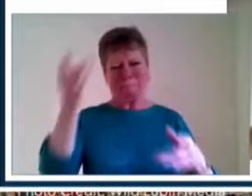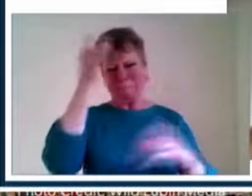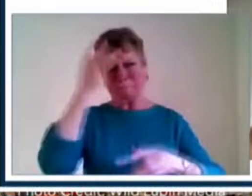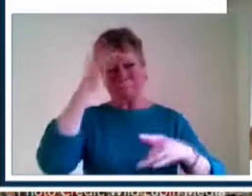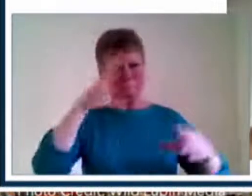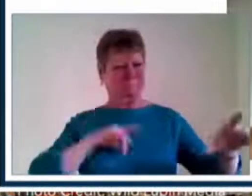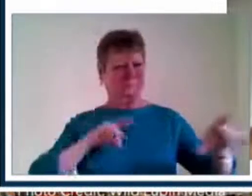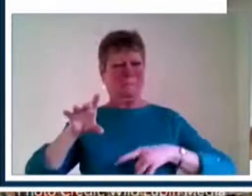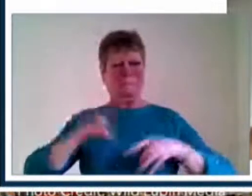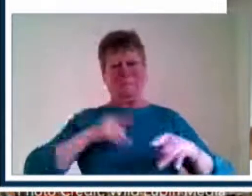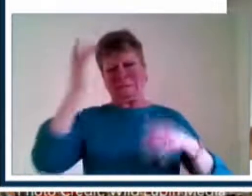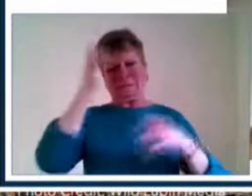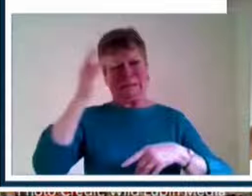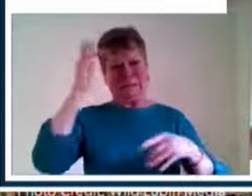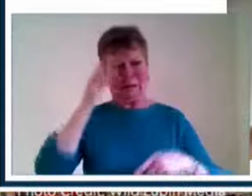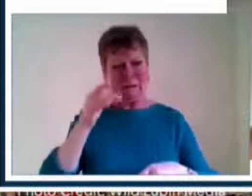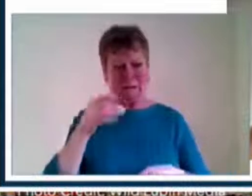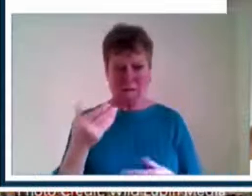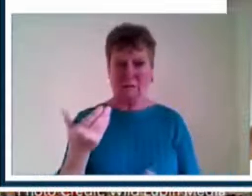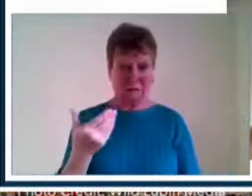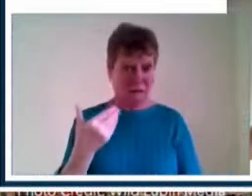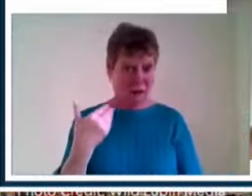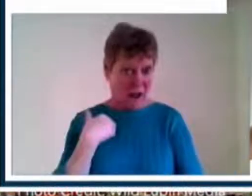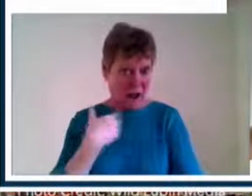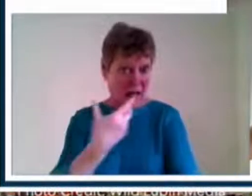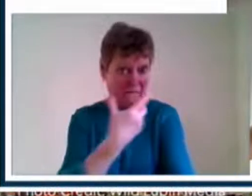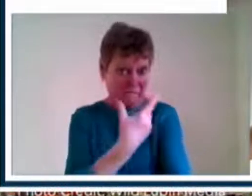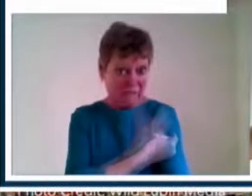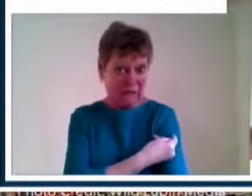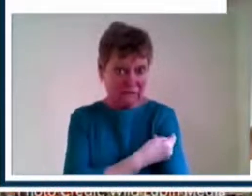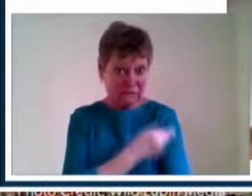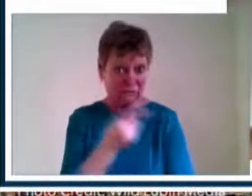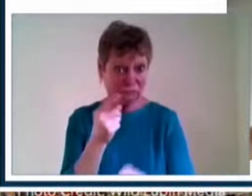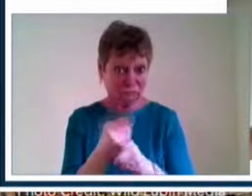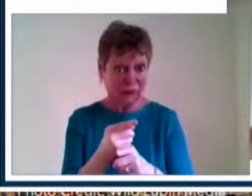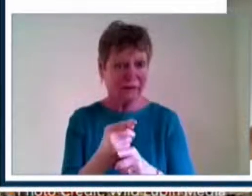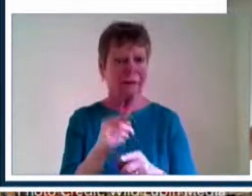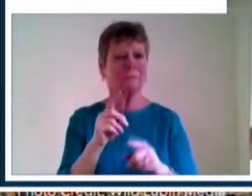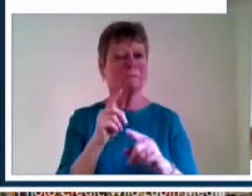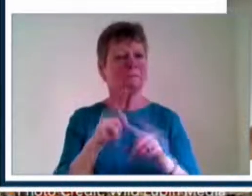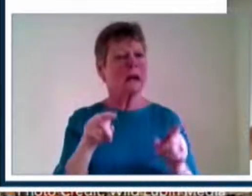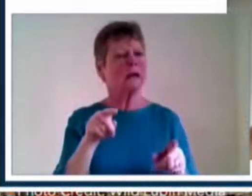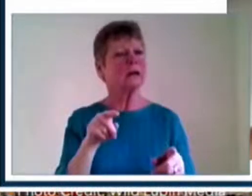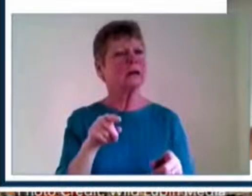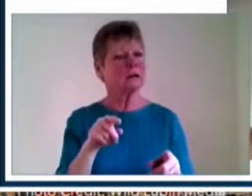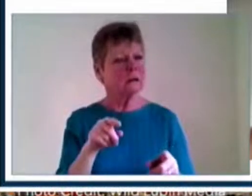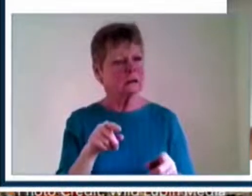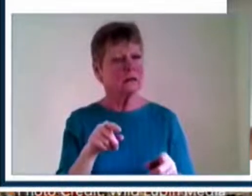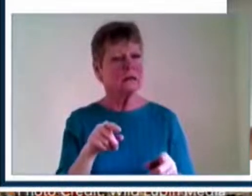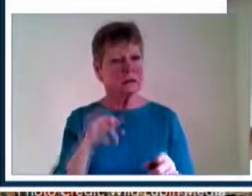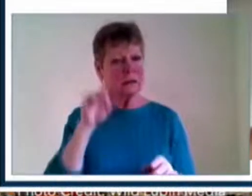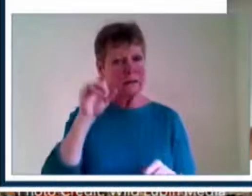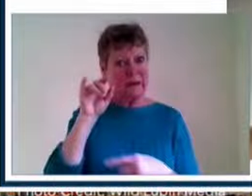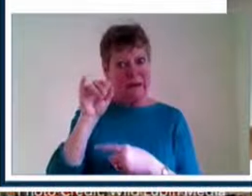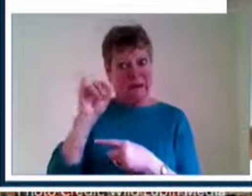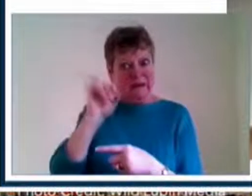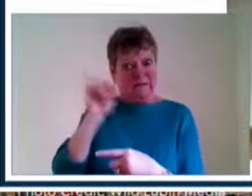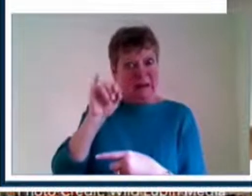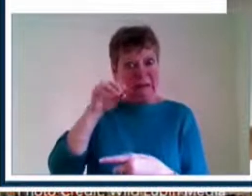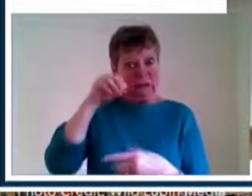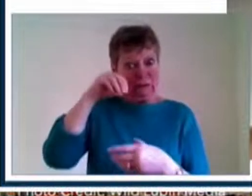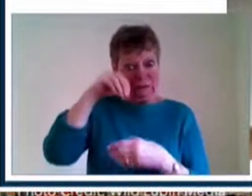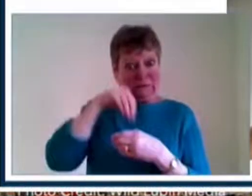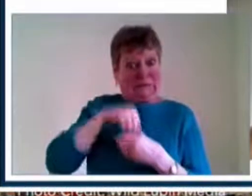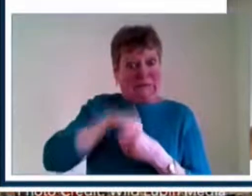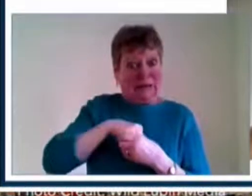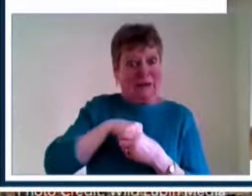vaccine in place, and we also know that along with the infectiousness that